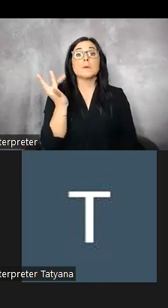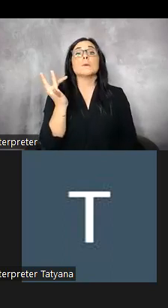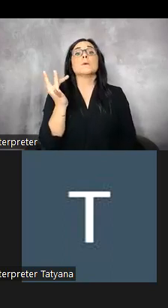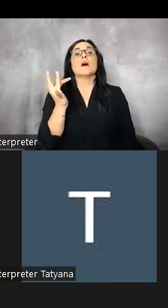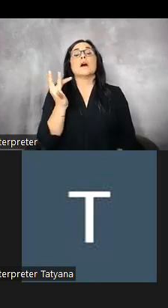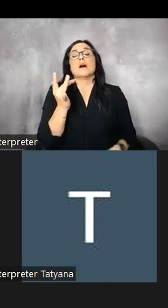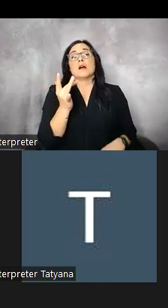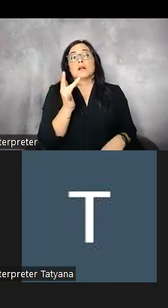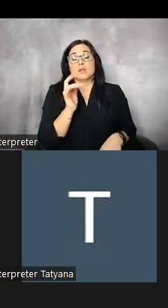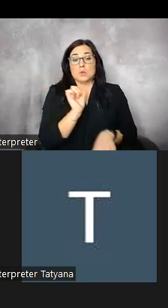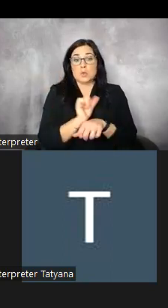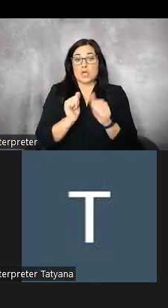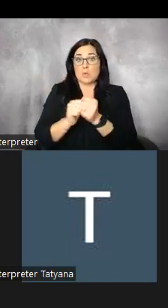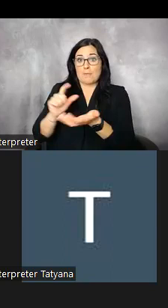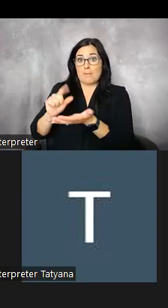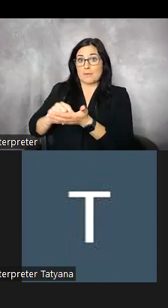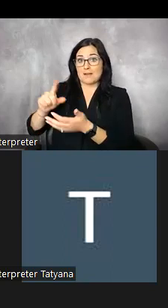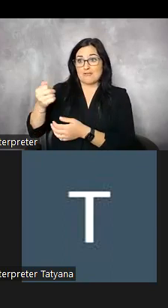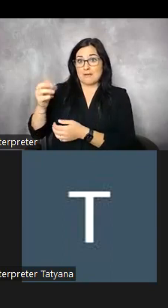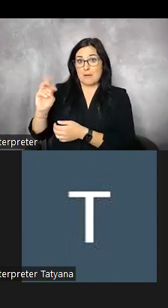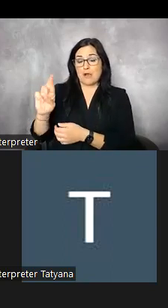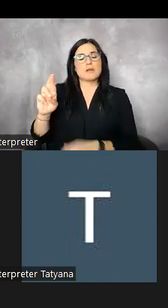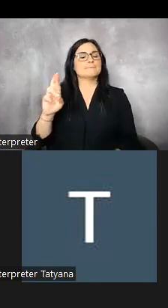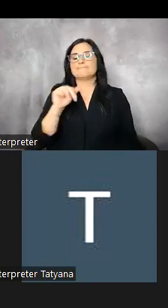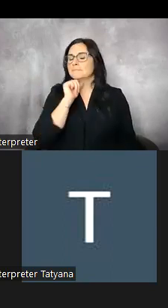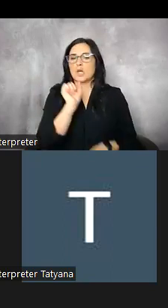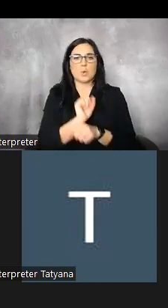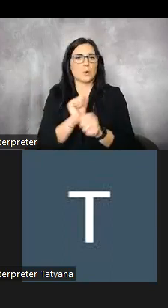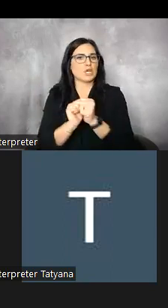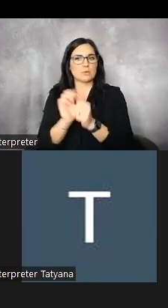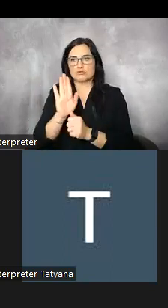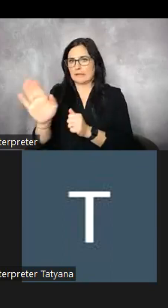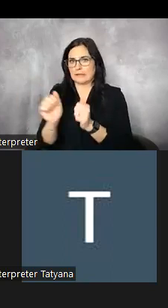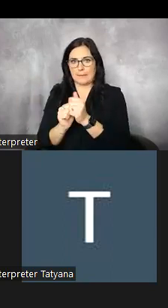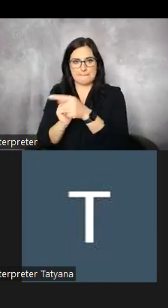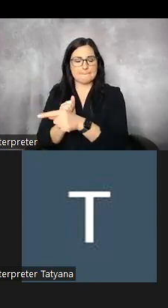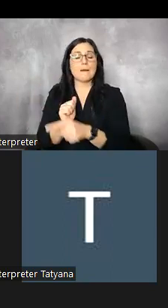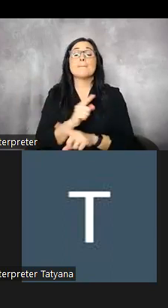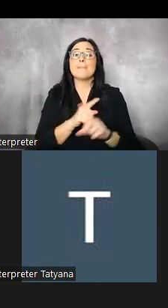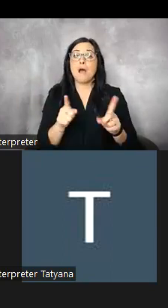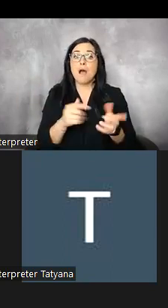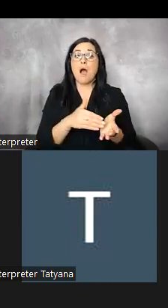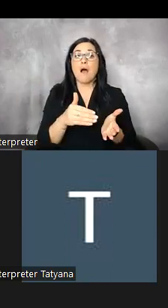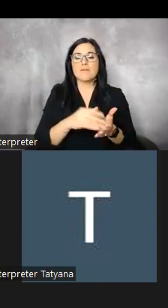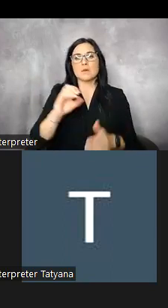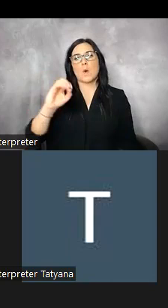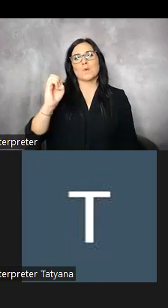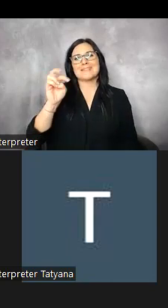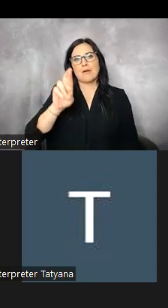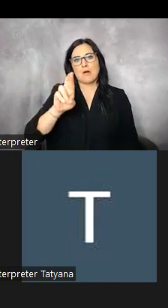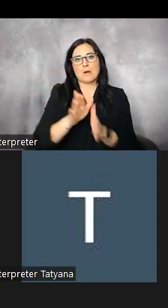working much with OER publications? No, we aren't currently working directly with them. However, we do get a lot of OER type